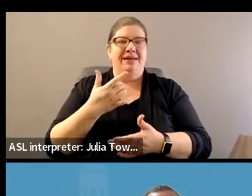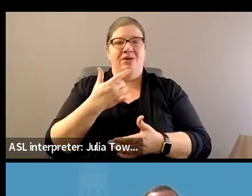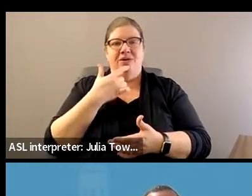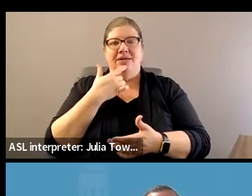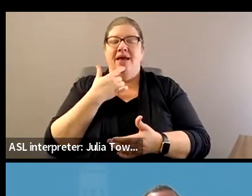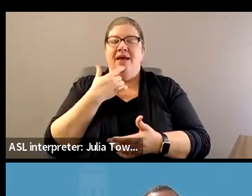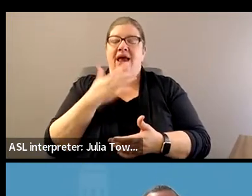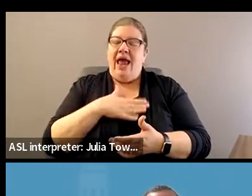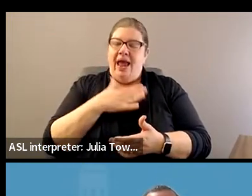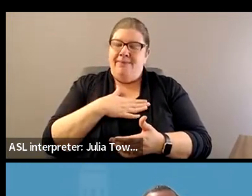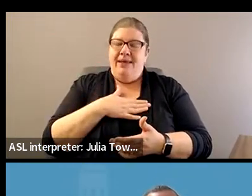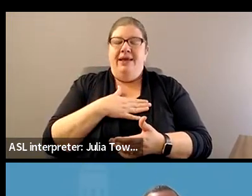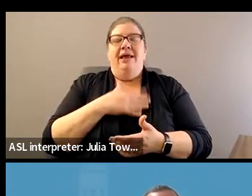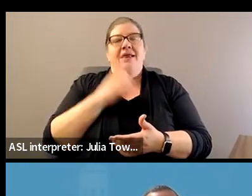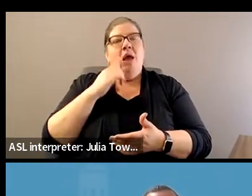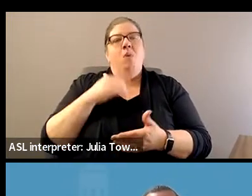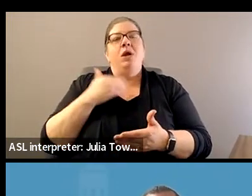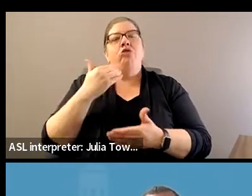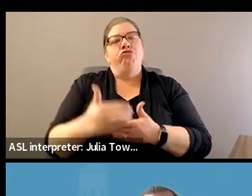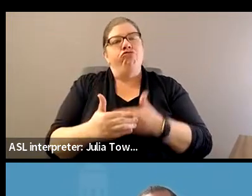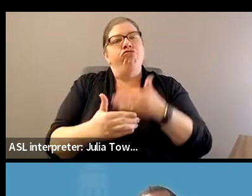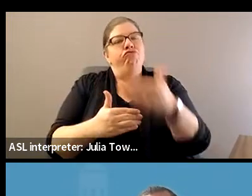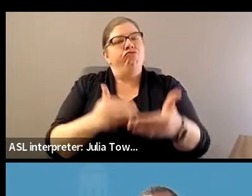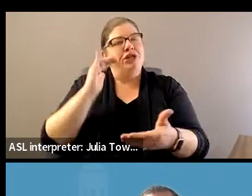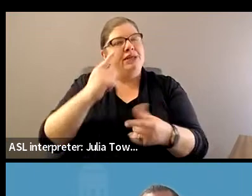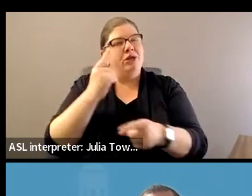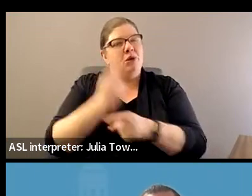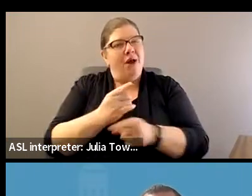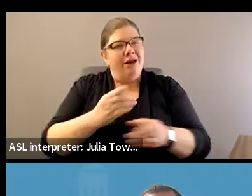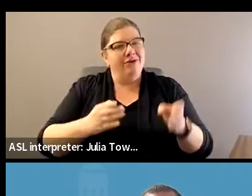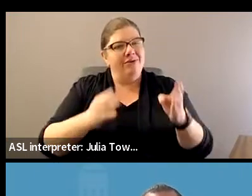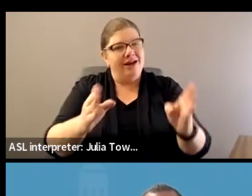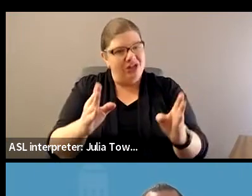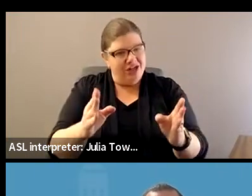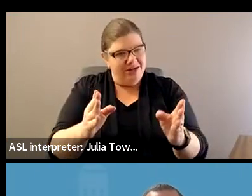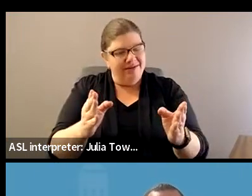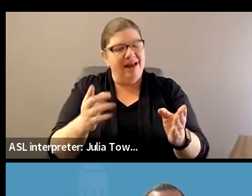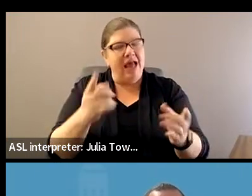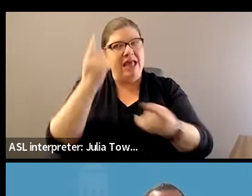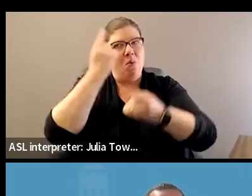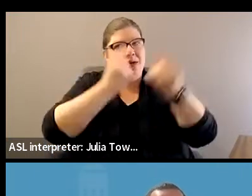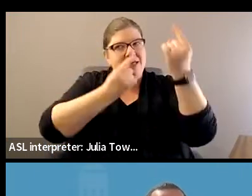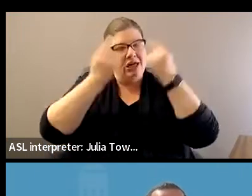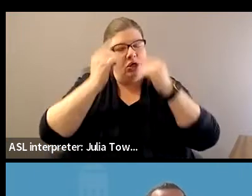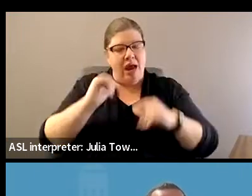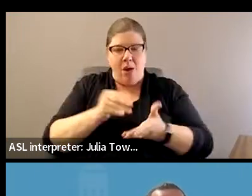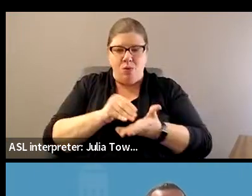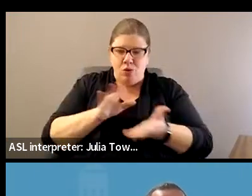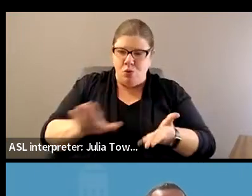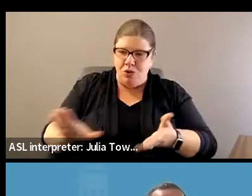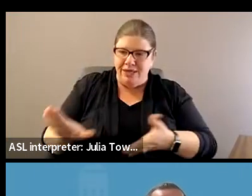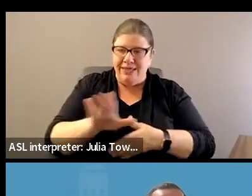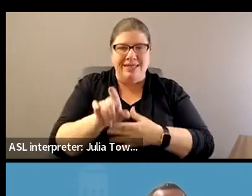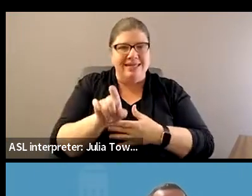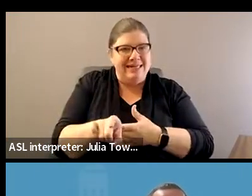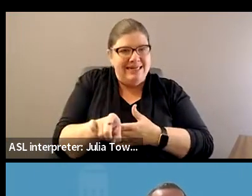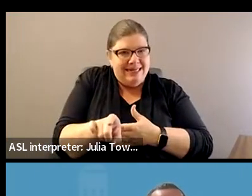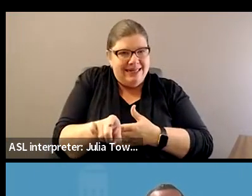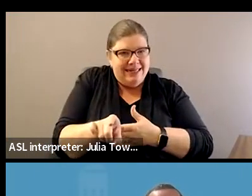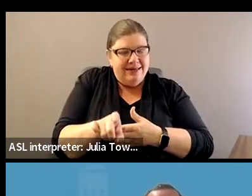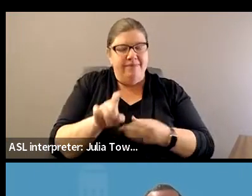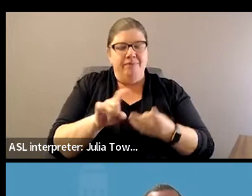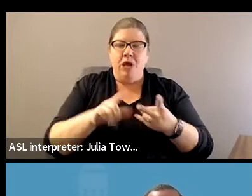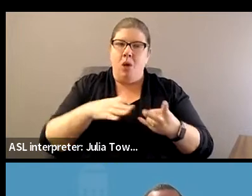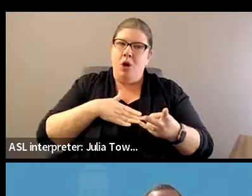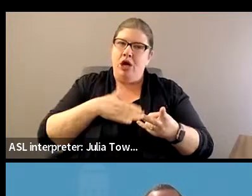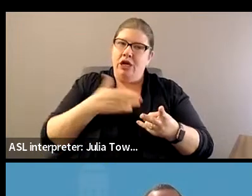that we are moving a step in the right direction, and that we're taking into consideration our students' needs, that we're